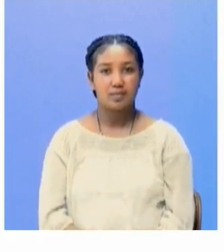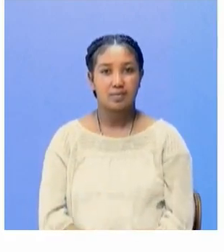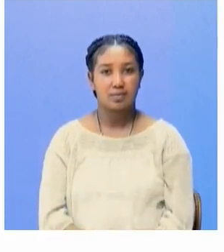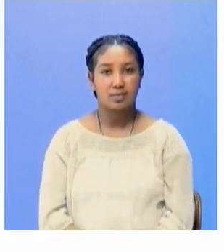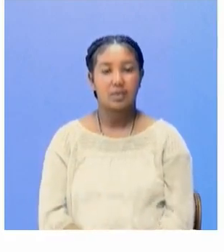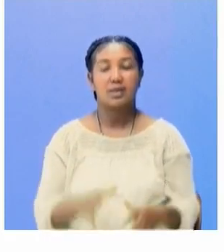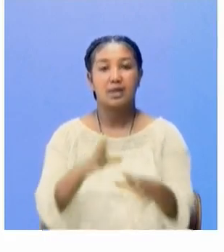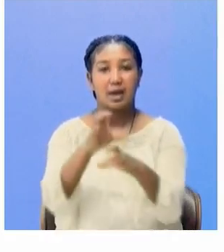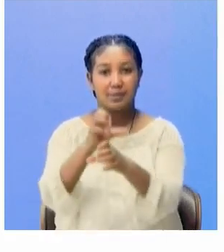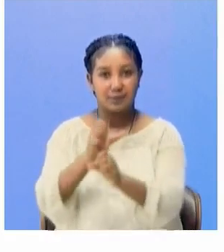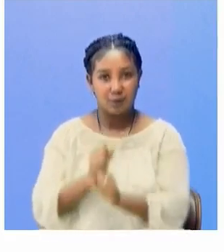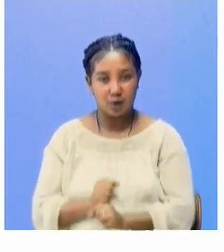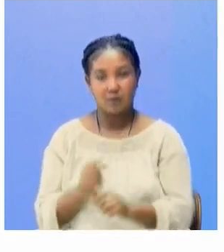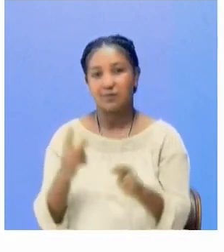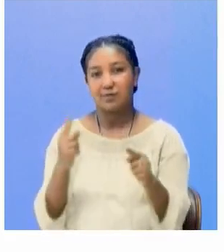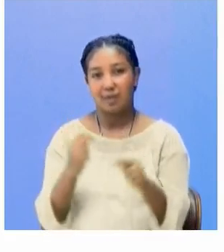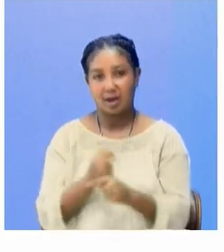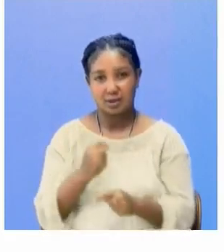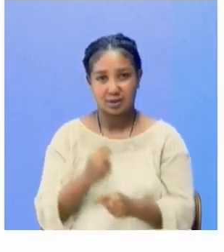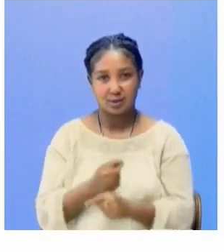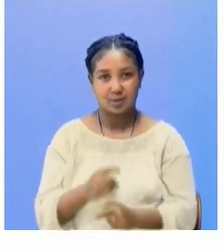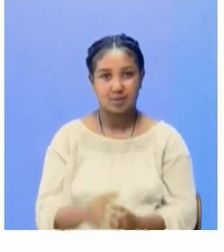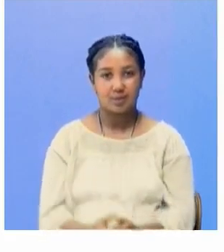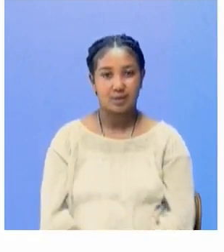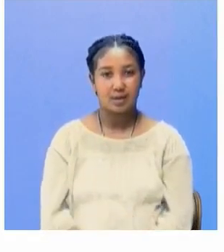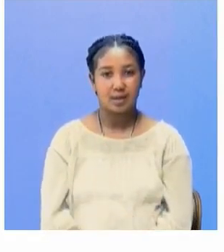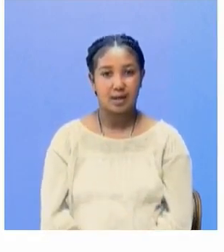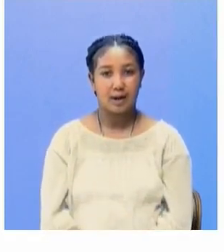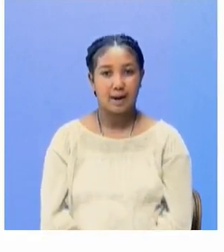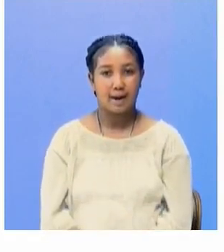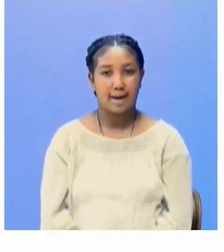The receiver of the action.